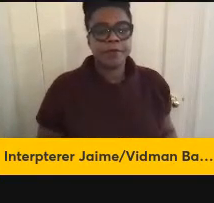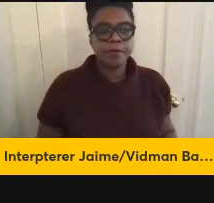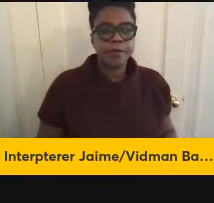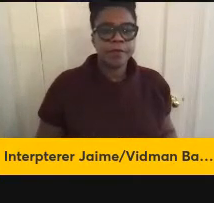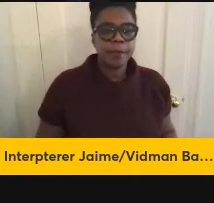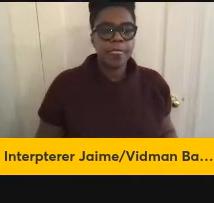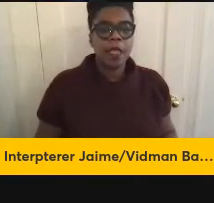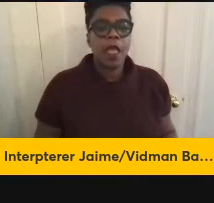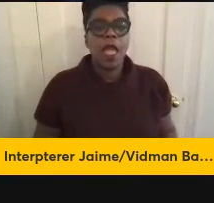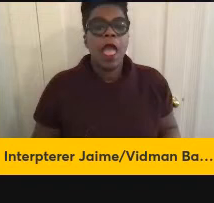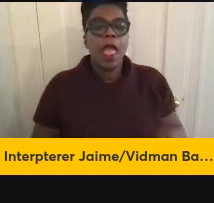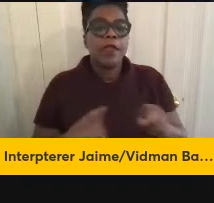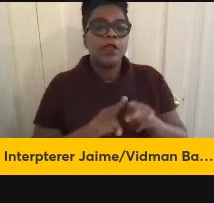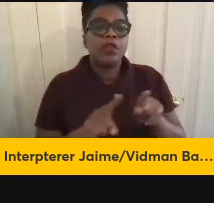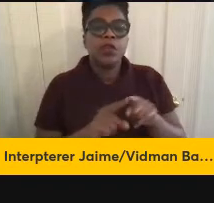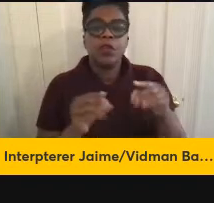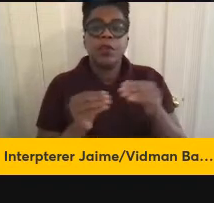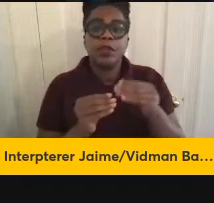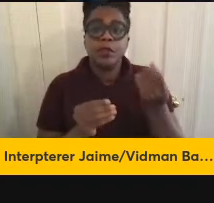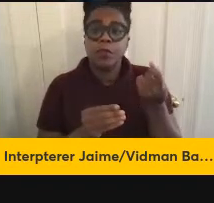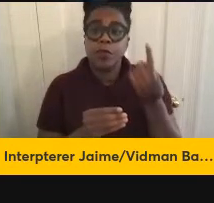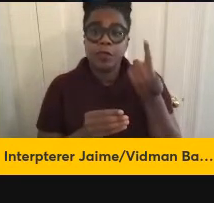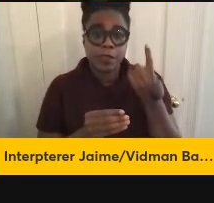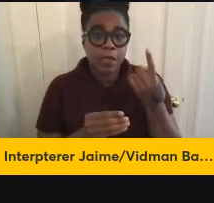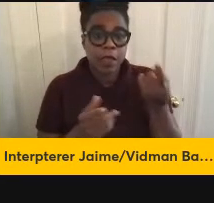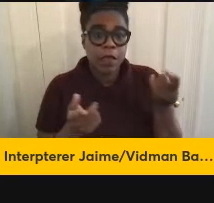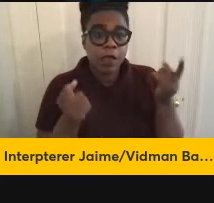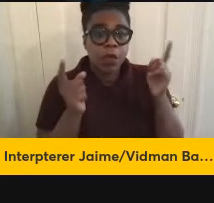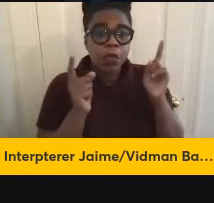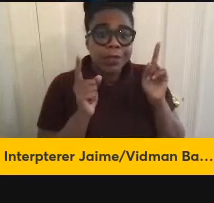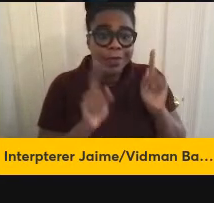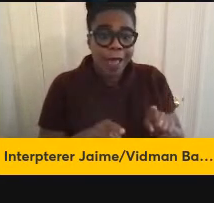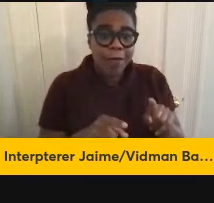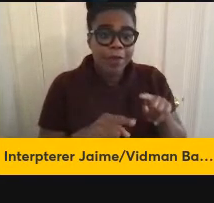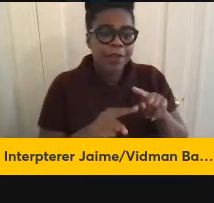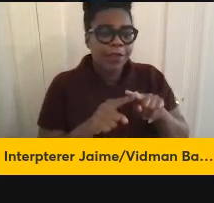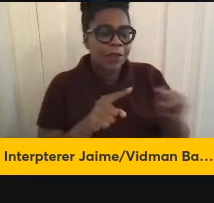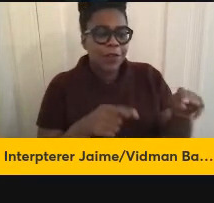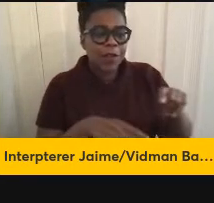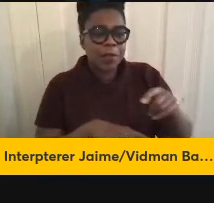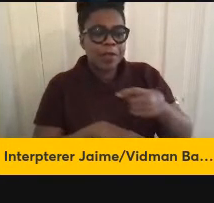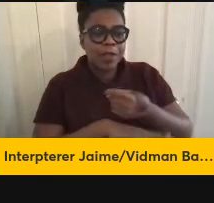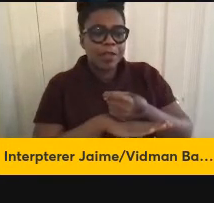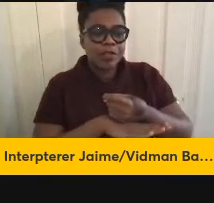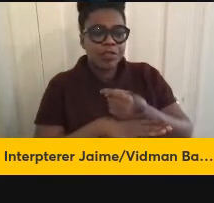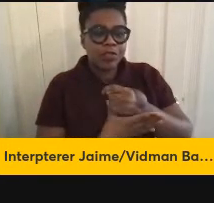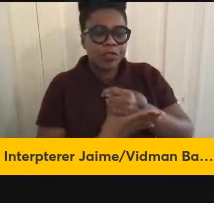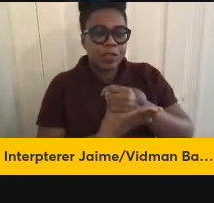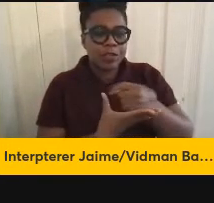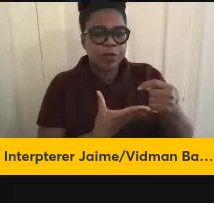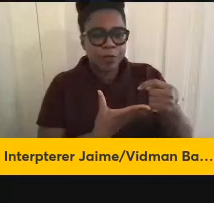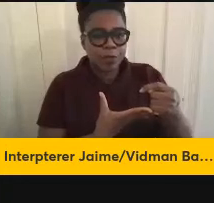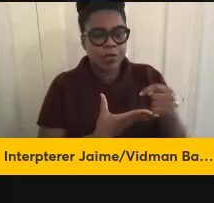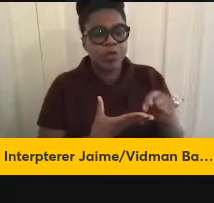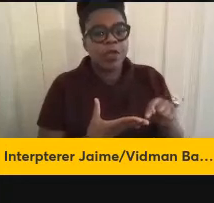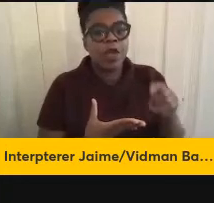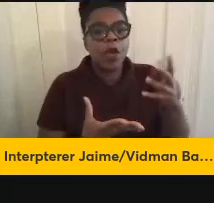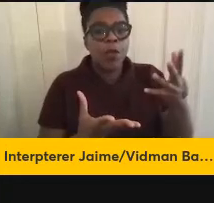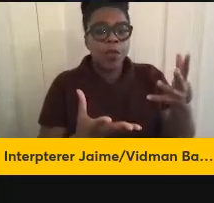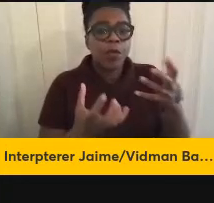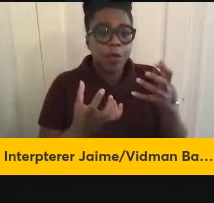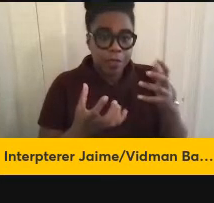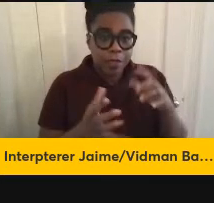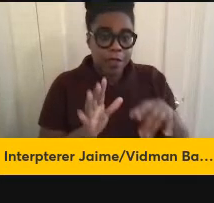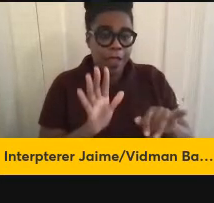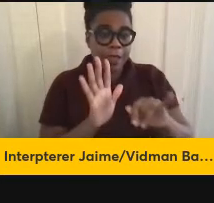And then we wanted to better understand, well, what's happening to these neutrophils from a transcriptional standpoint. So we first wanted to see if we could identify in the